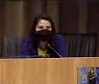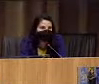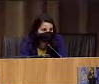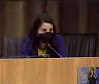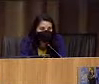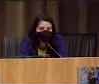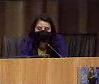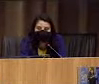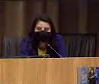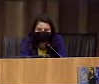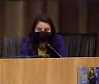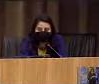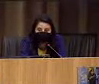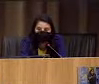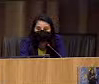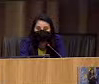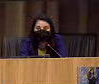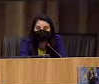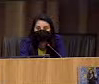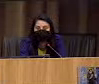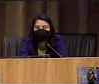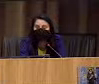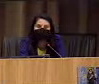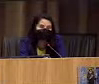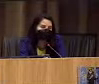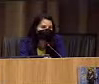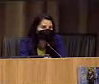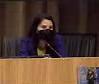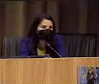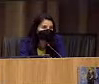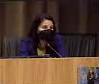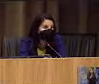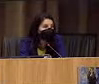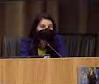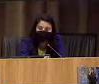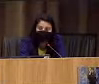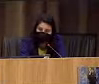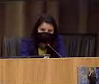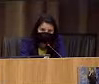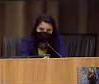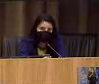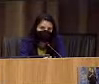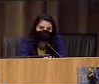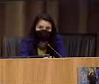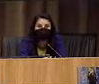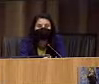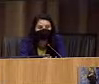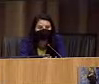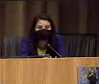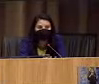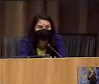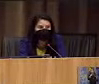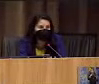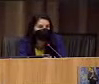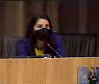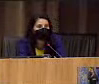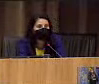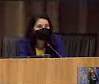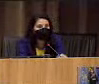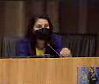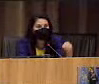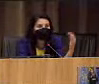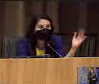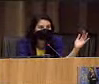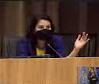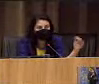March, so we got since the first case up to now that were notified through any health service. So it